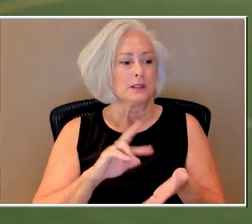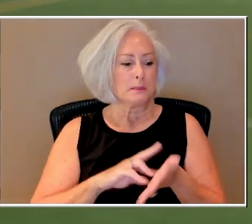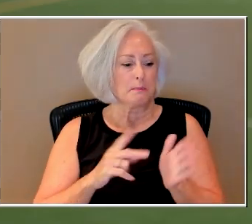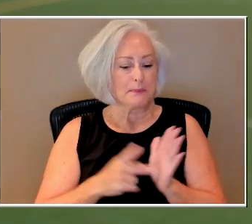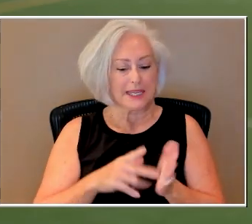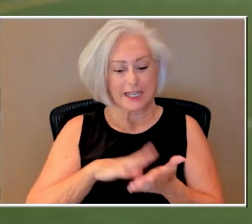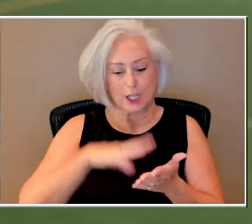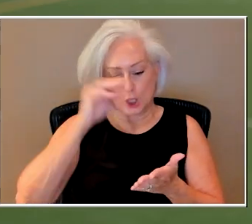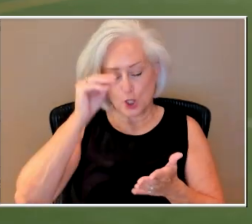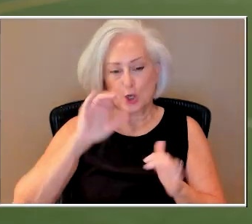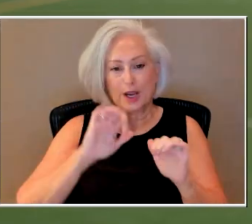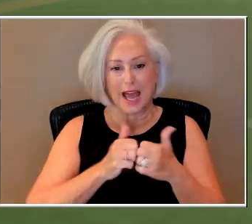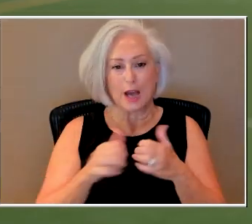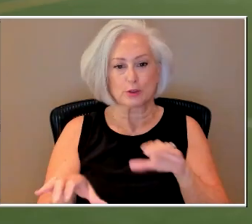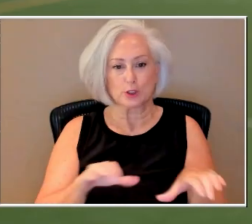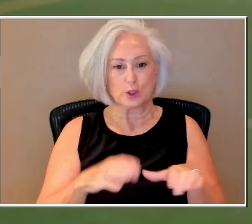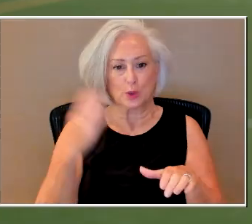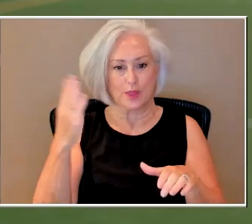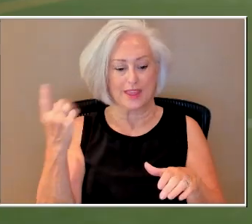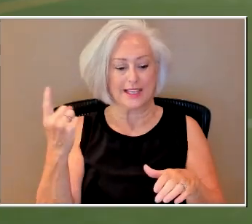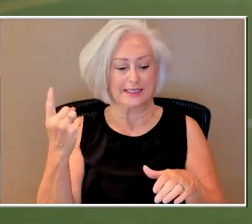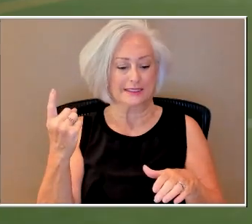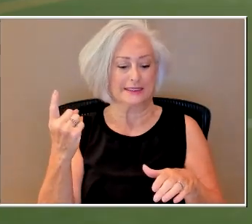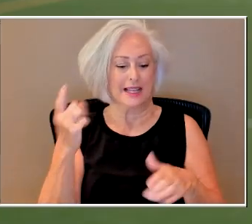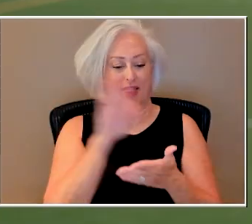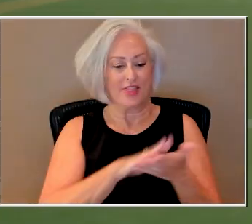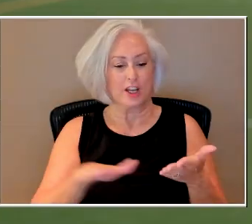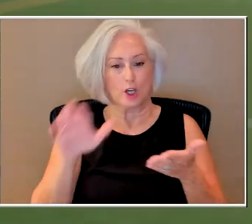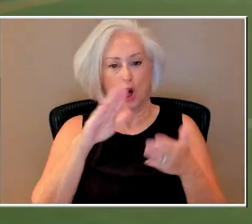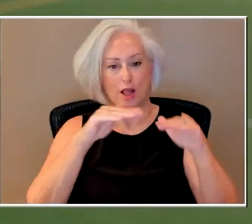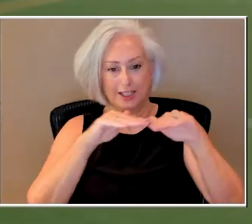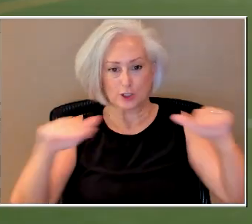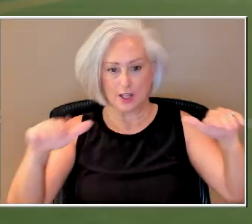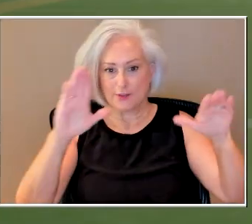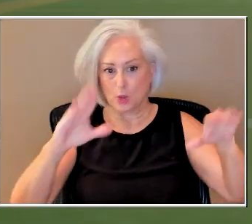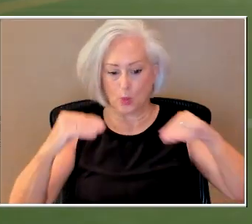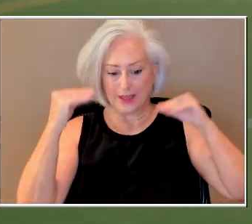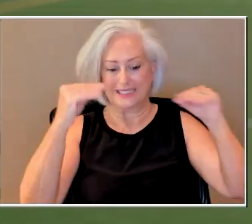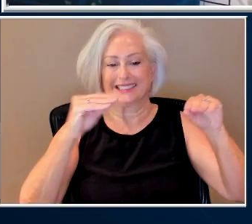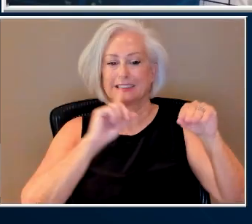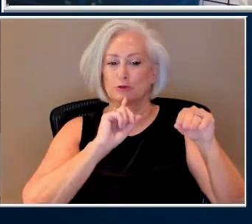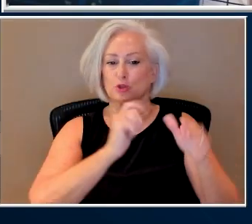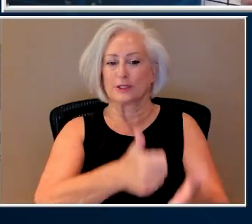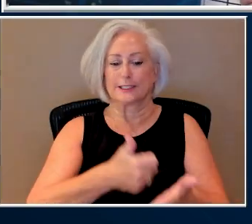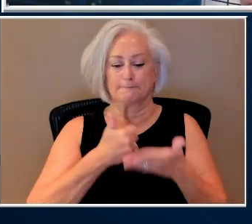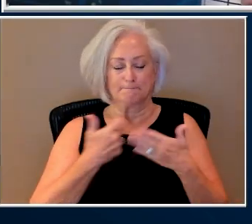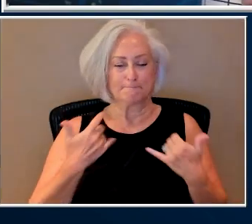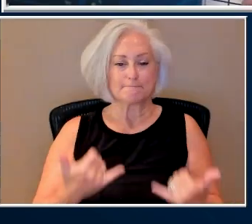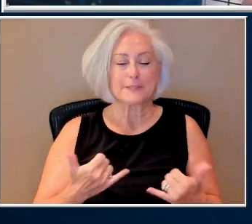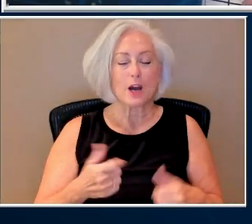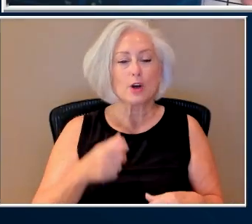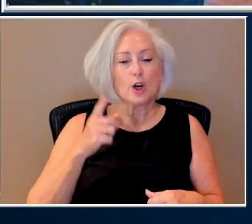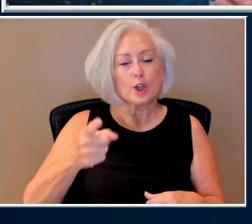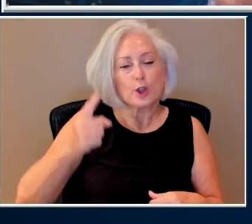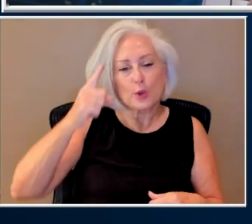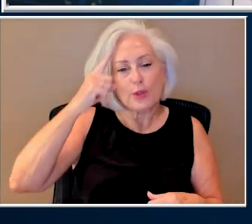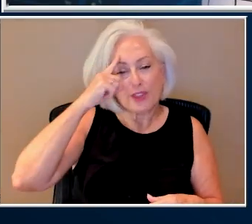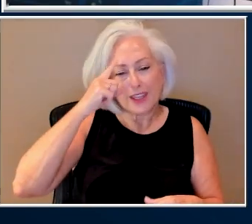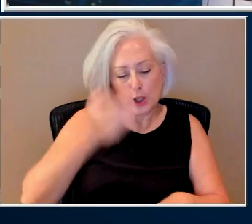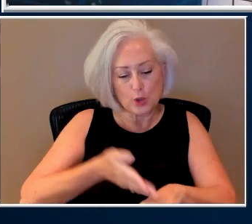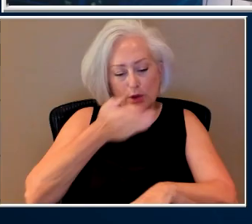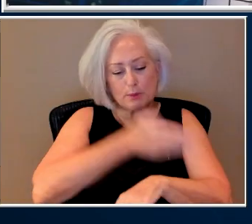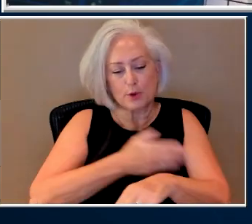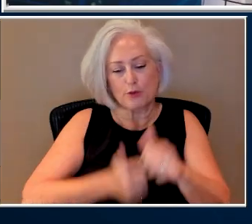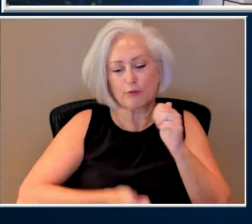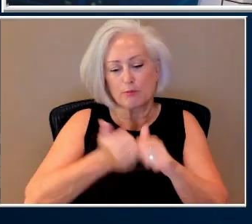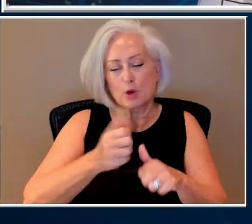the collegiate level would teach you now is pretty useful. Where did you feel the biggest difference in your body or your